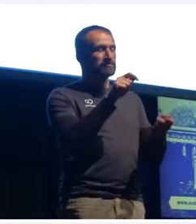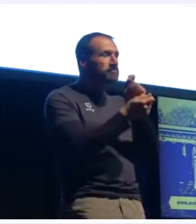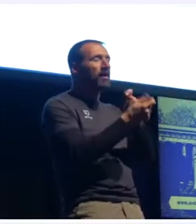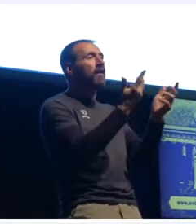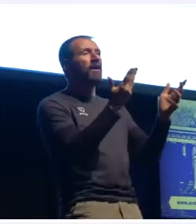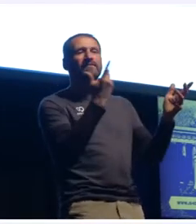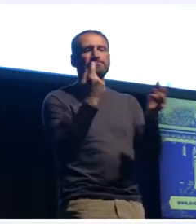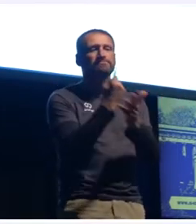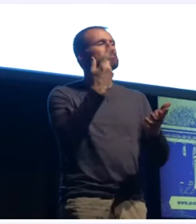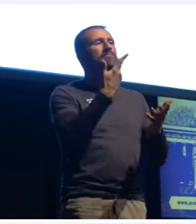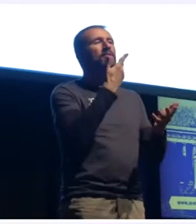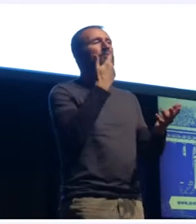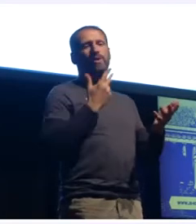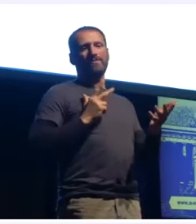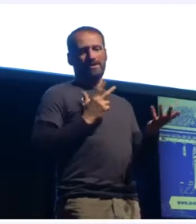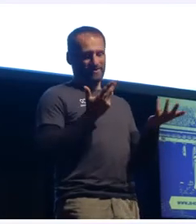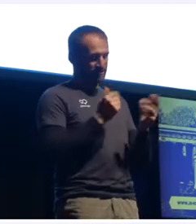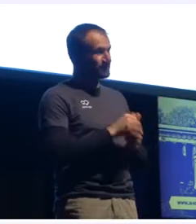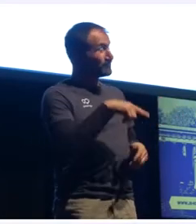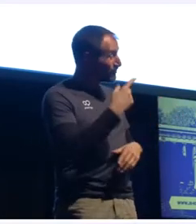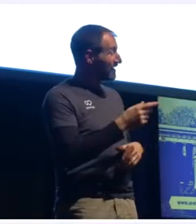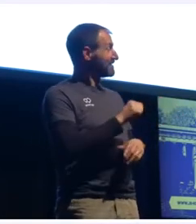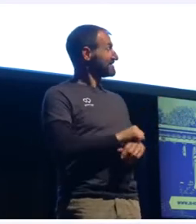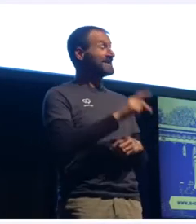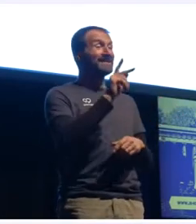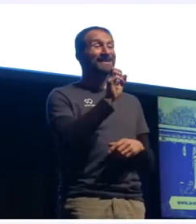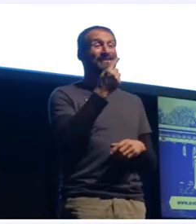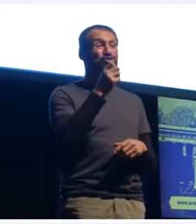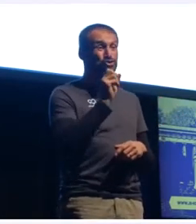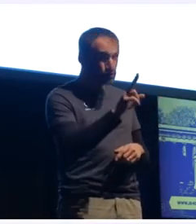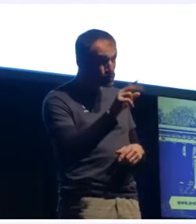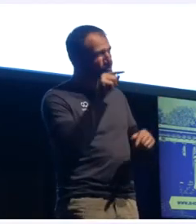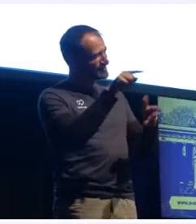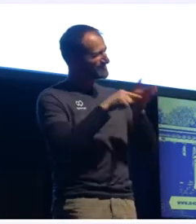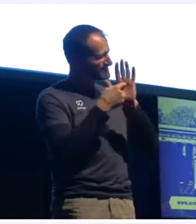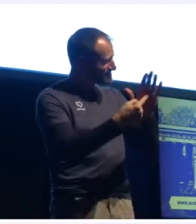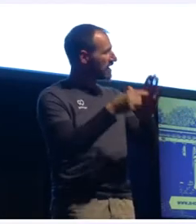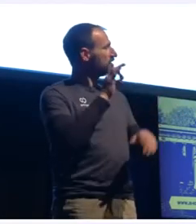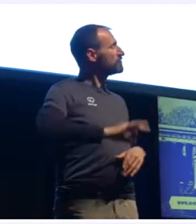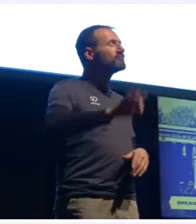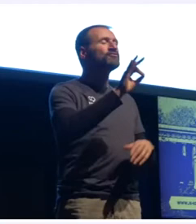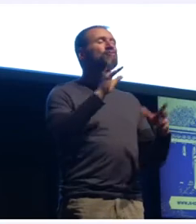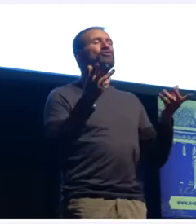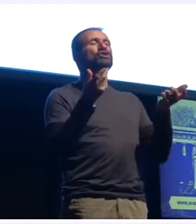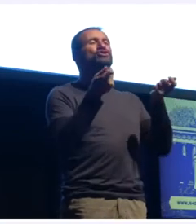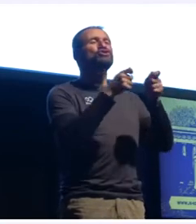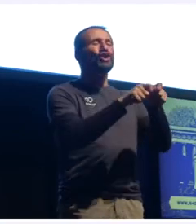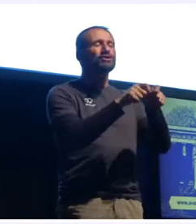this unexpected thing, because of everything you learned during the development, combined with a twist, creates a future that you could not have imagined